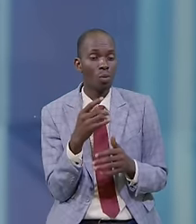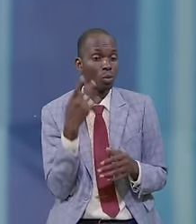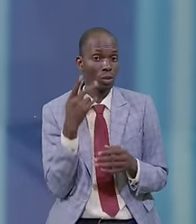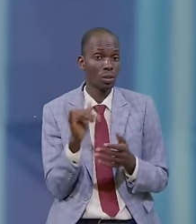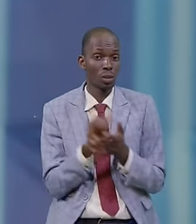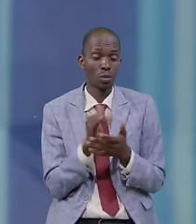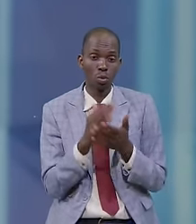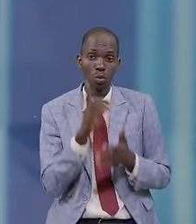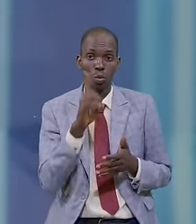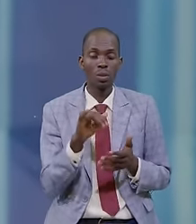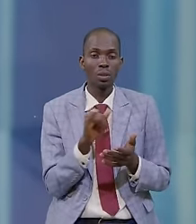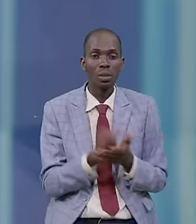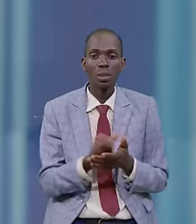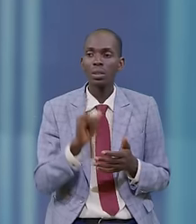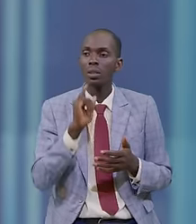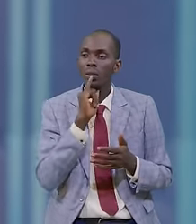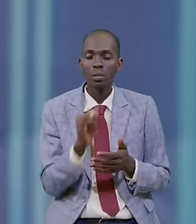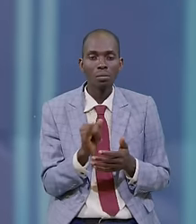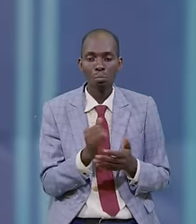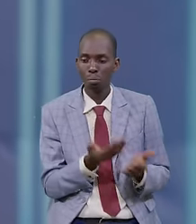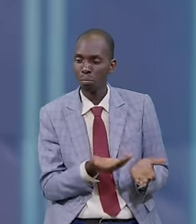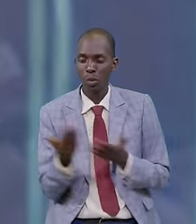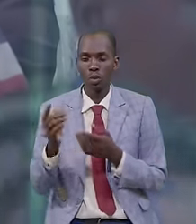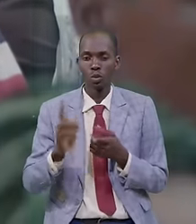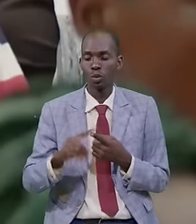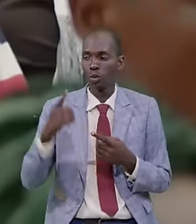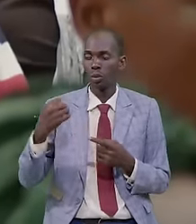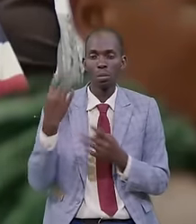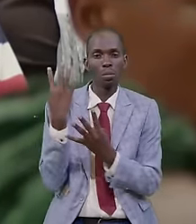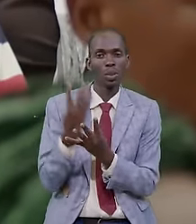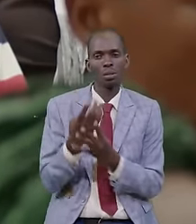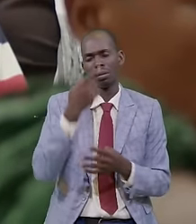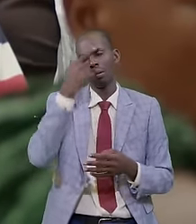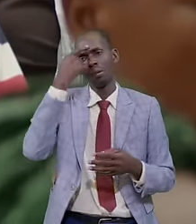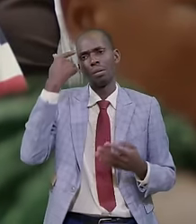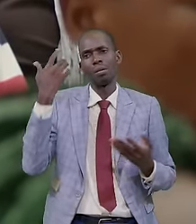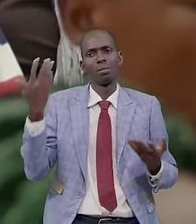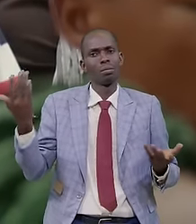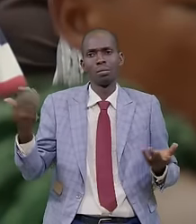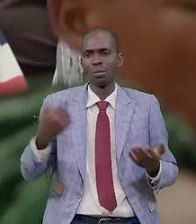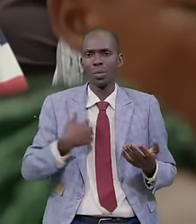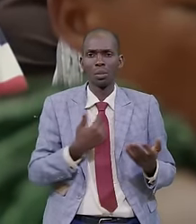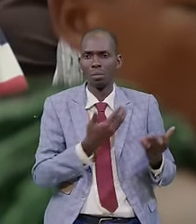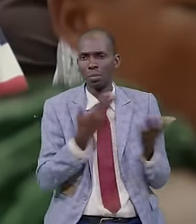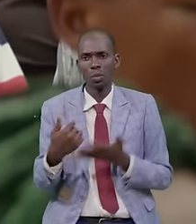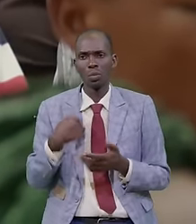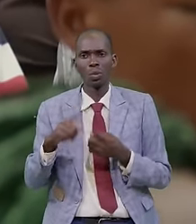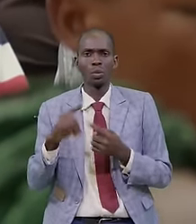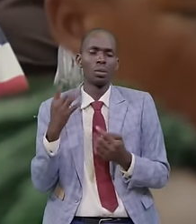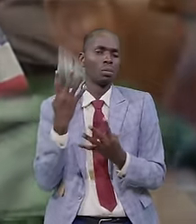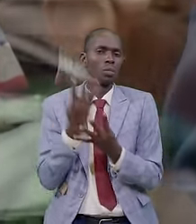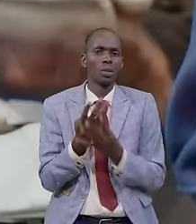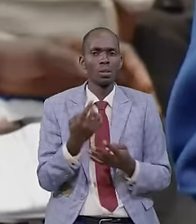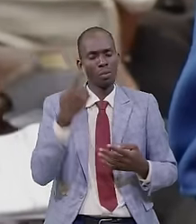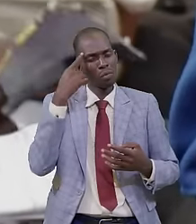happy all the time. You are not happy because of the circumstance. You are not happy because of the situation, but you